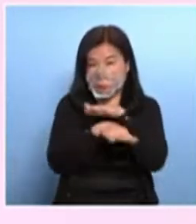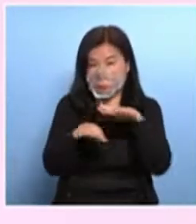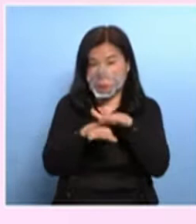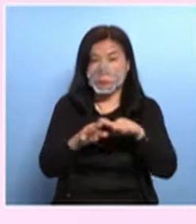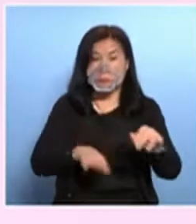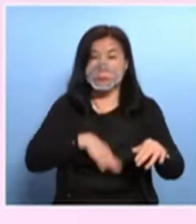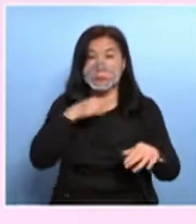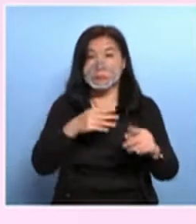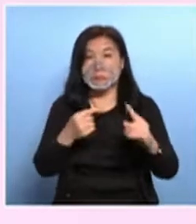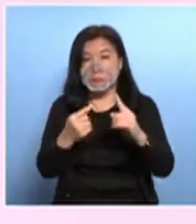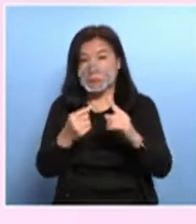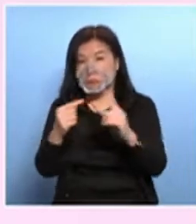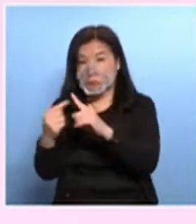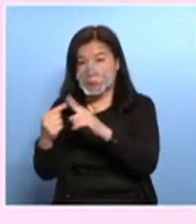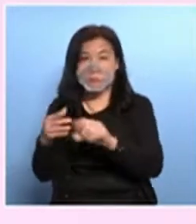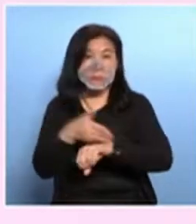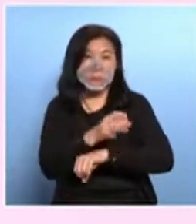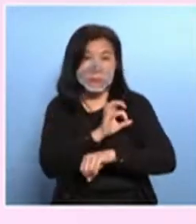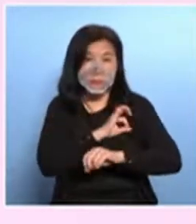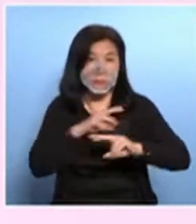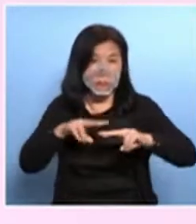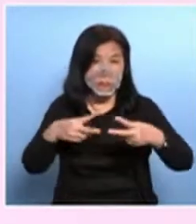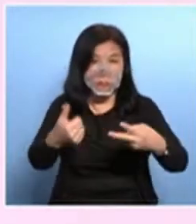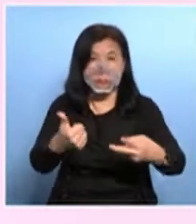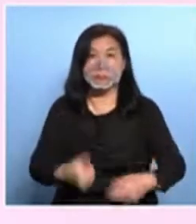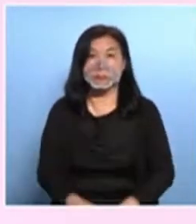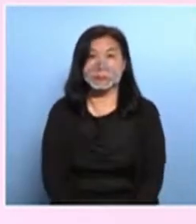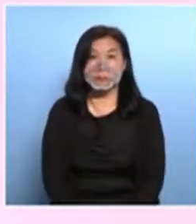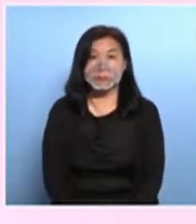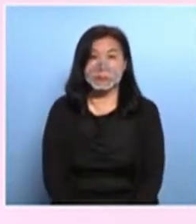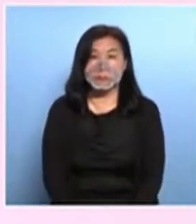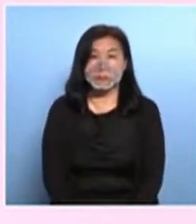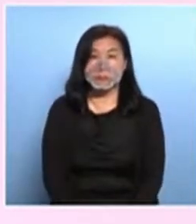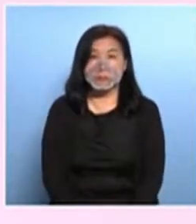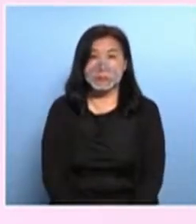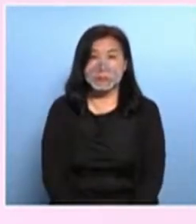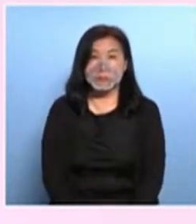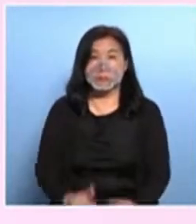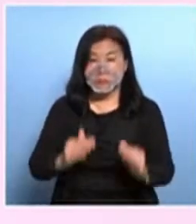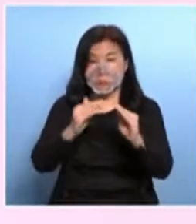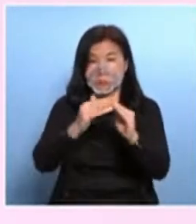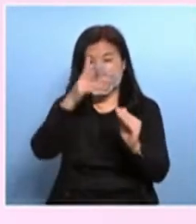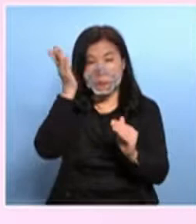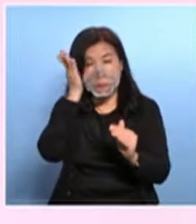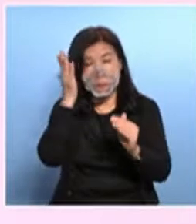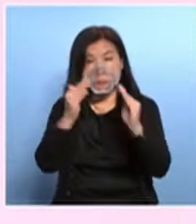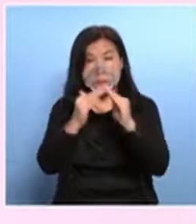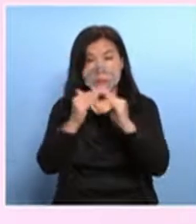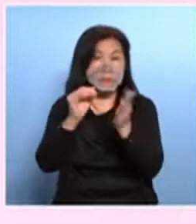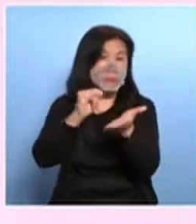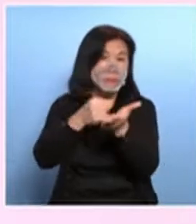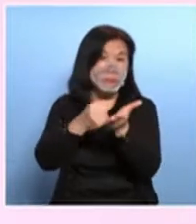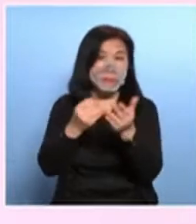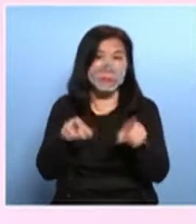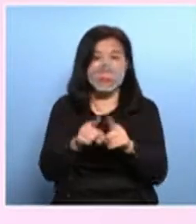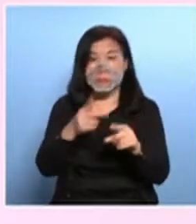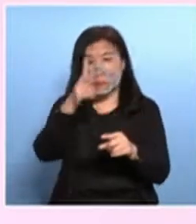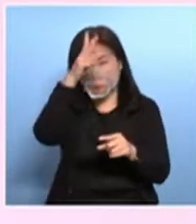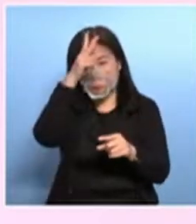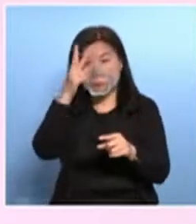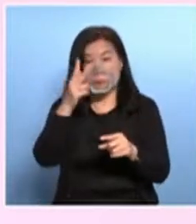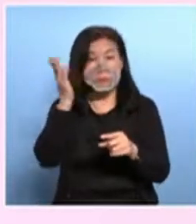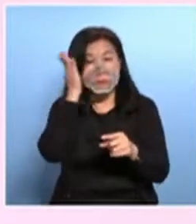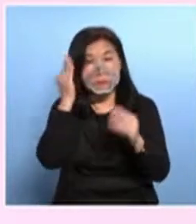how to sustain healthy public finances to meet the development needs of our economy and society. Rating system. Revenue from